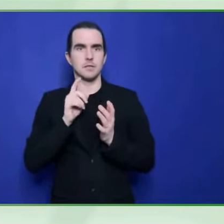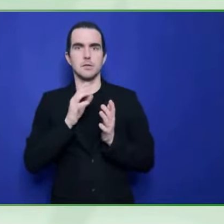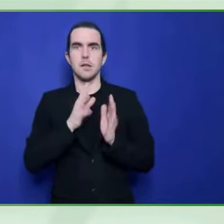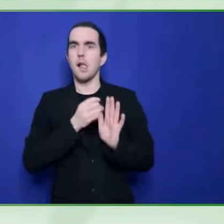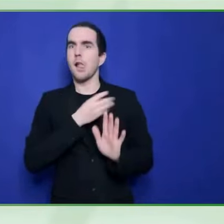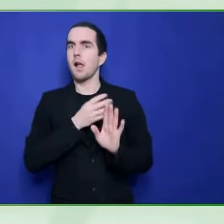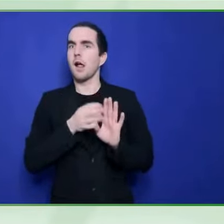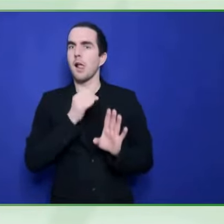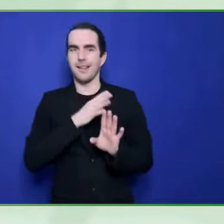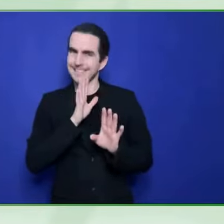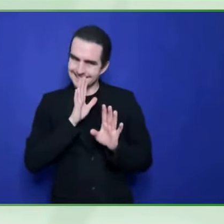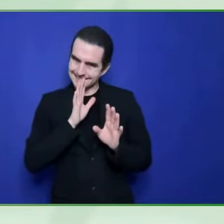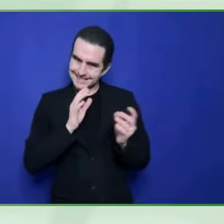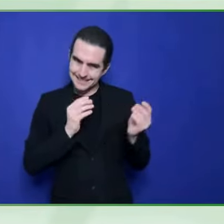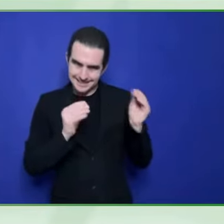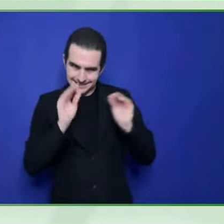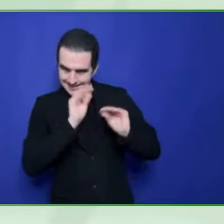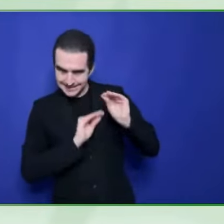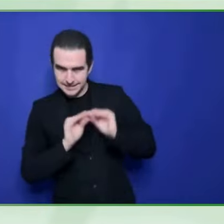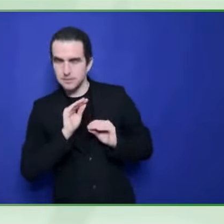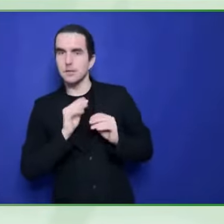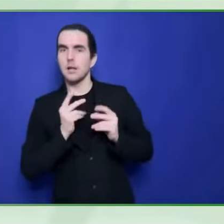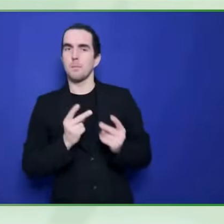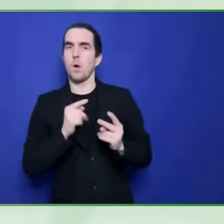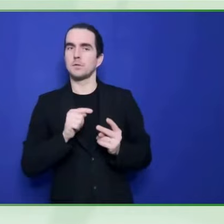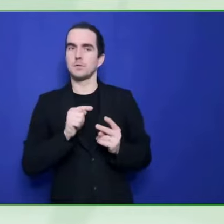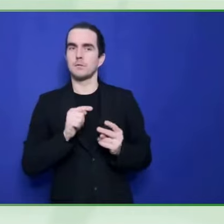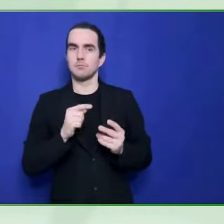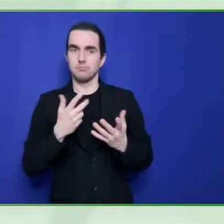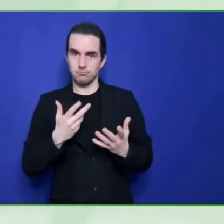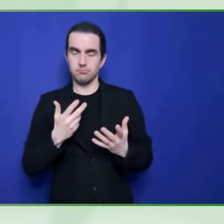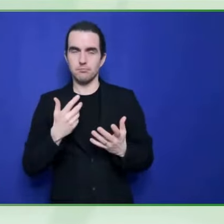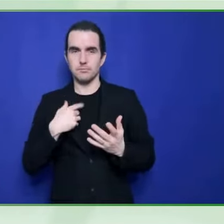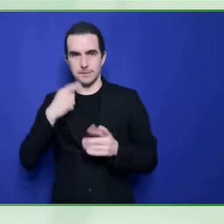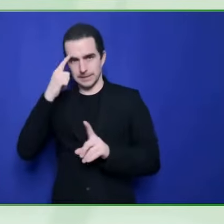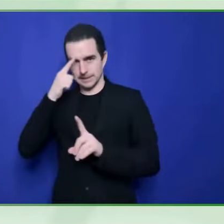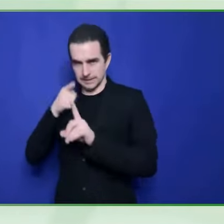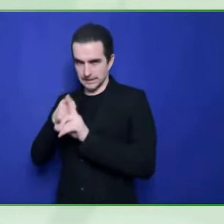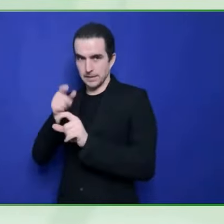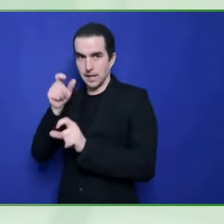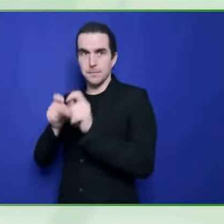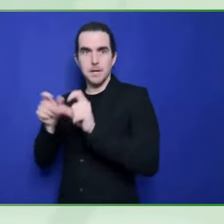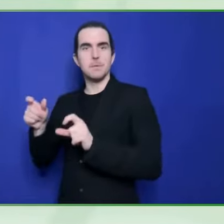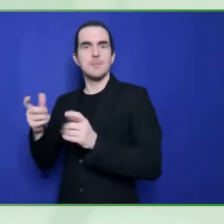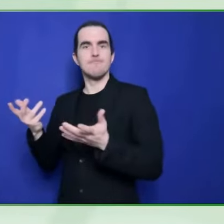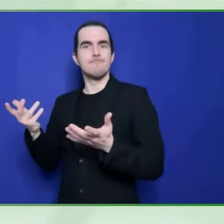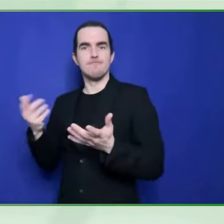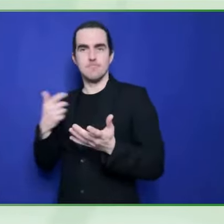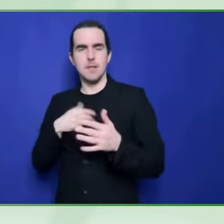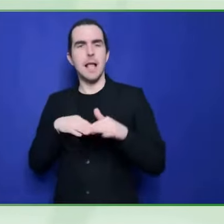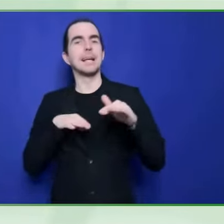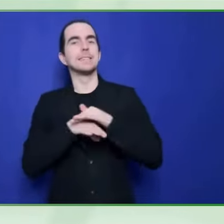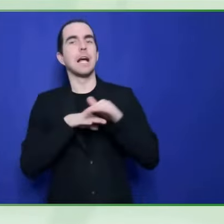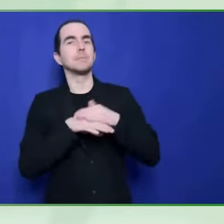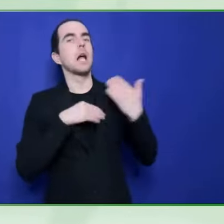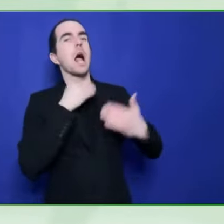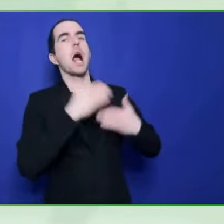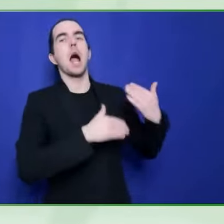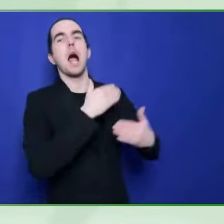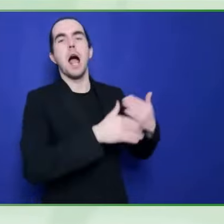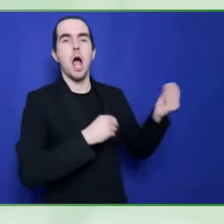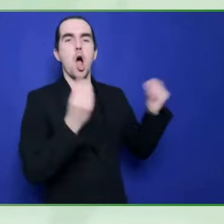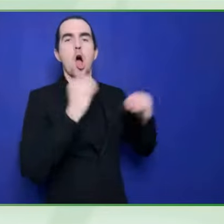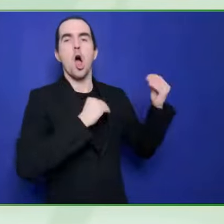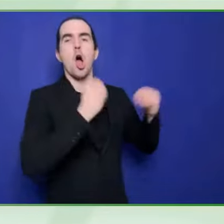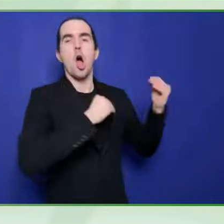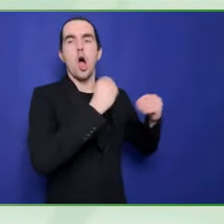now with smart driving technologies, even more data is being generated about the automobile